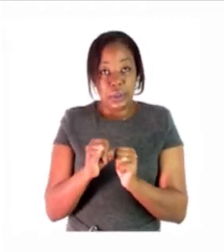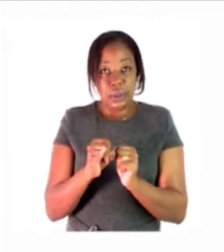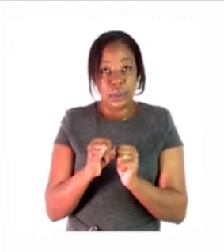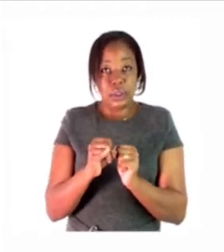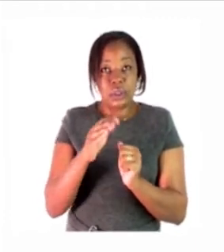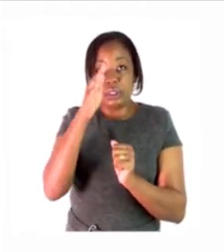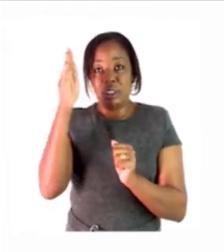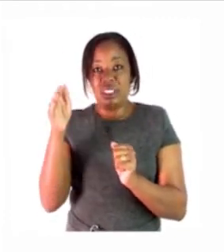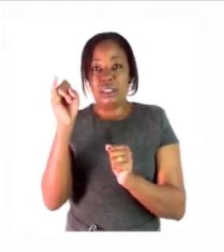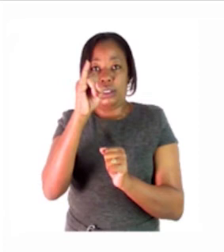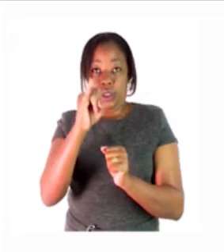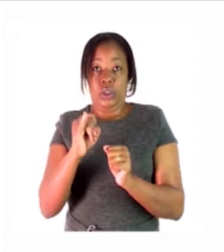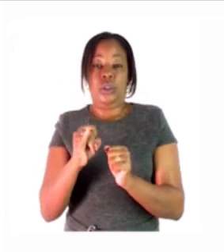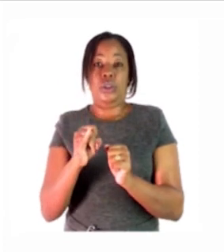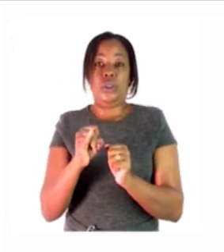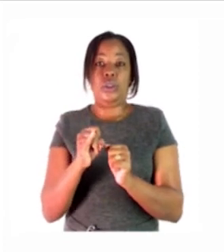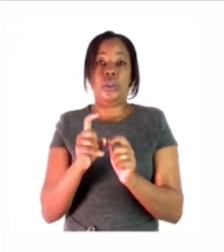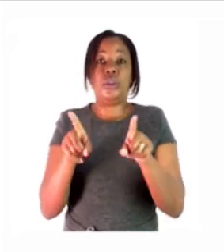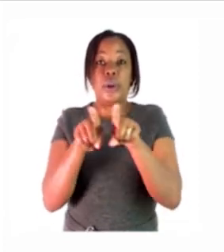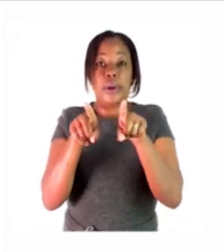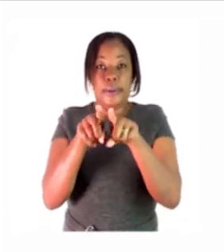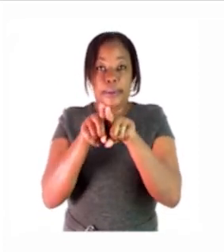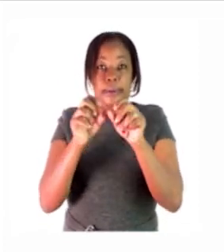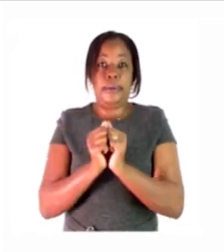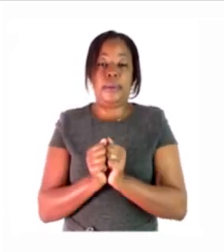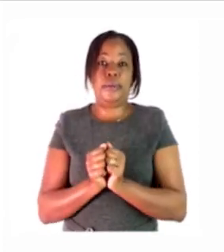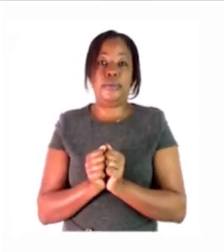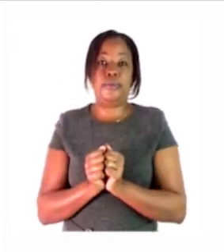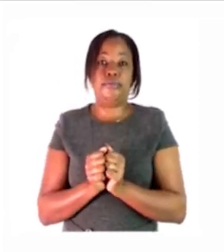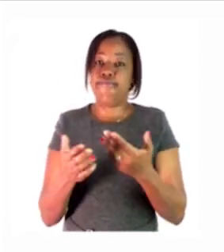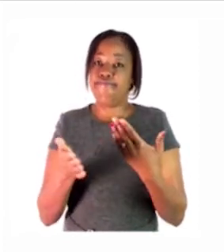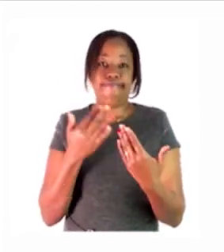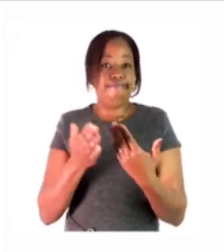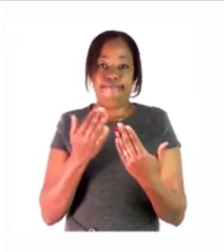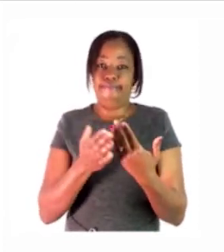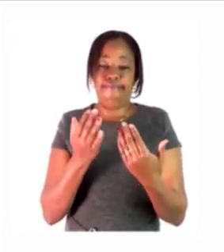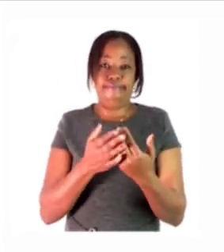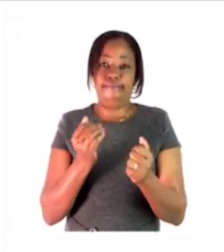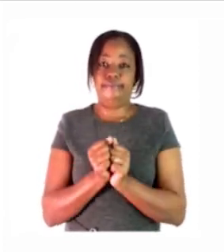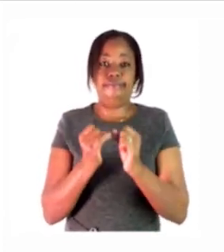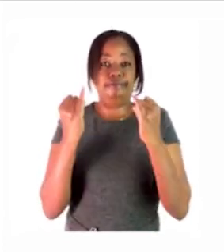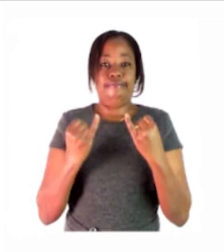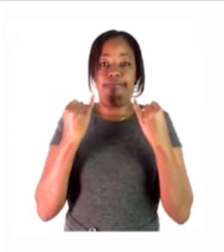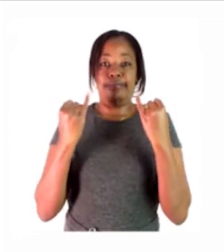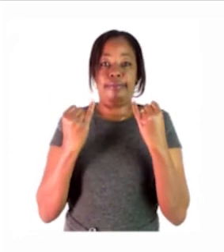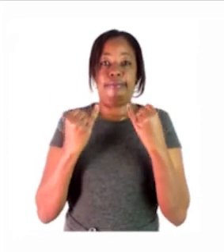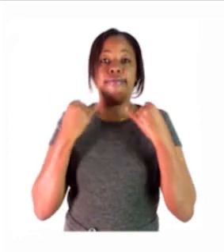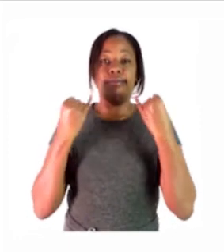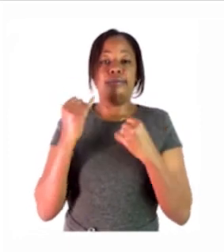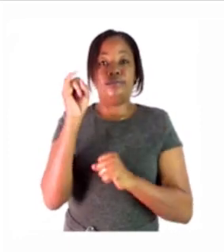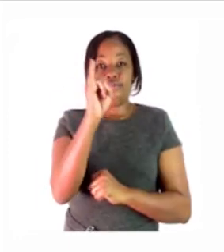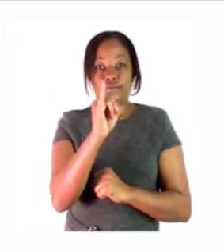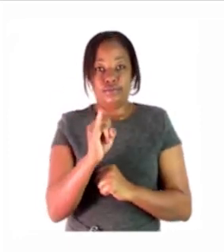Okay, that was not difficult, was it? It was very easy. I hope you will enjoy your drawings and your counting and